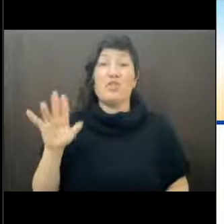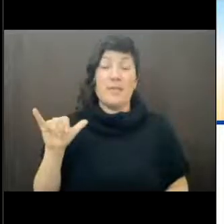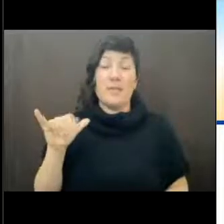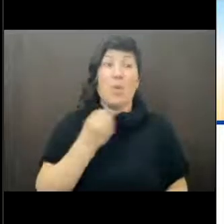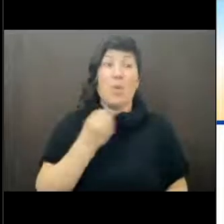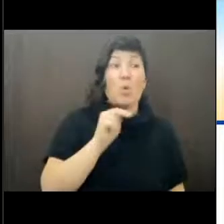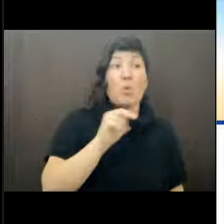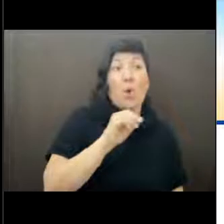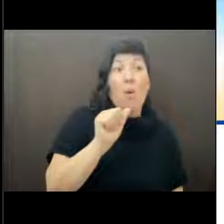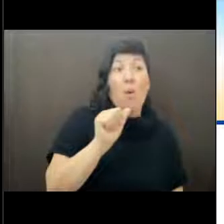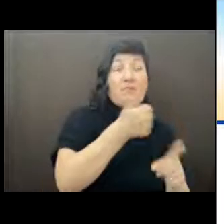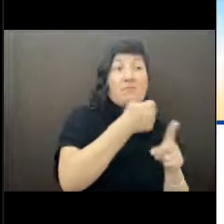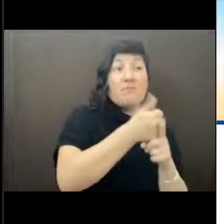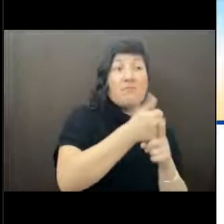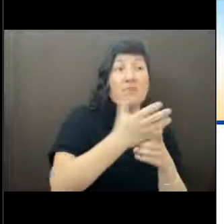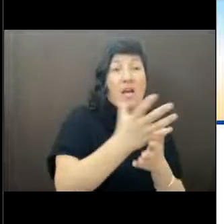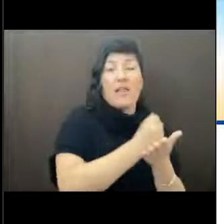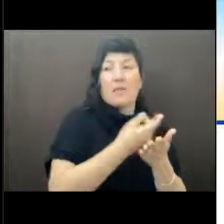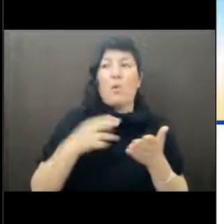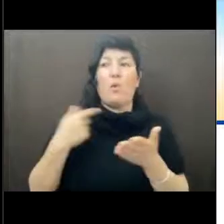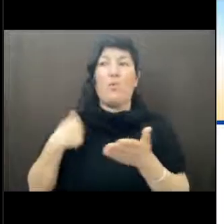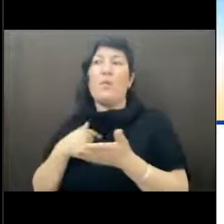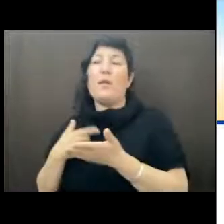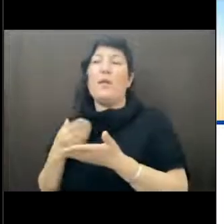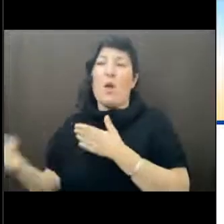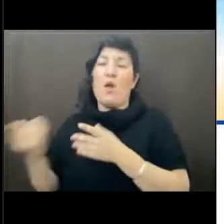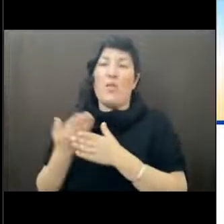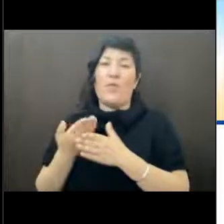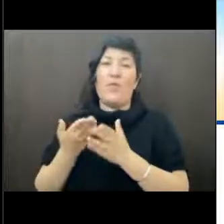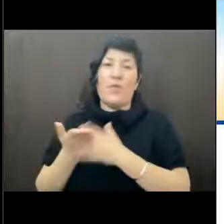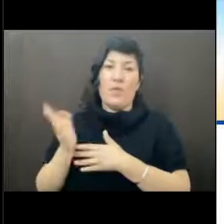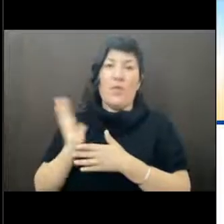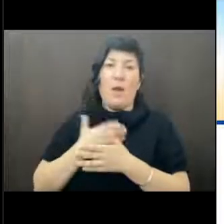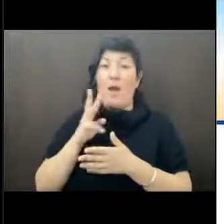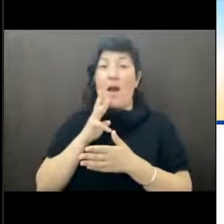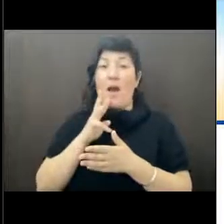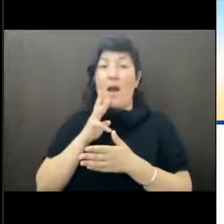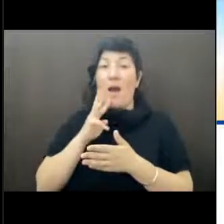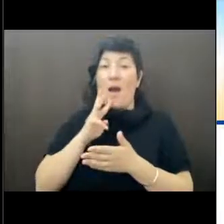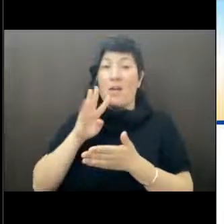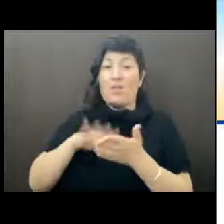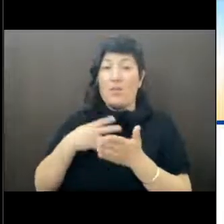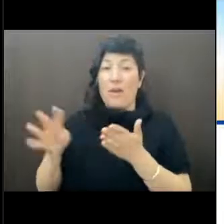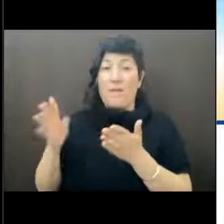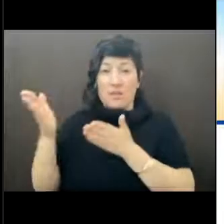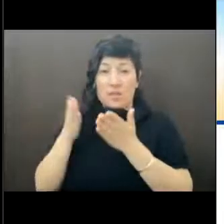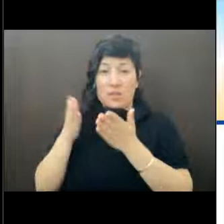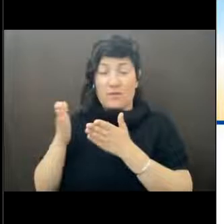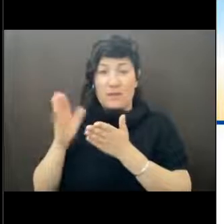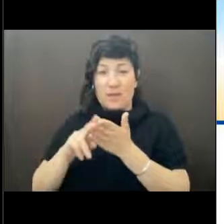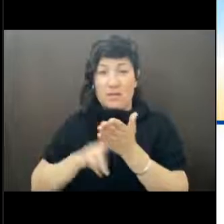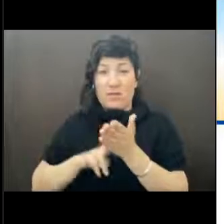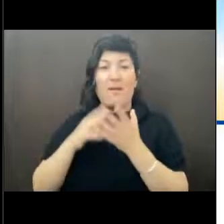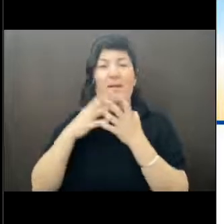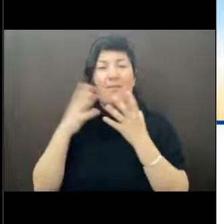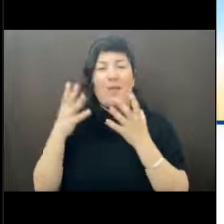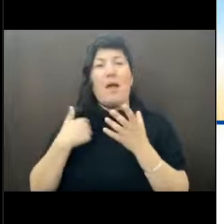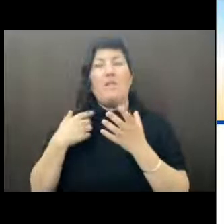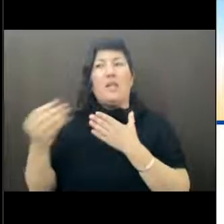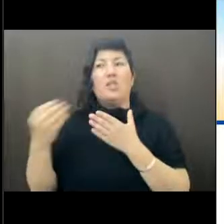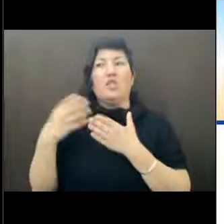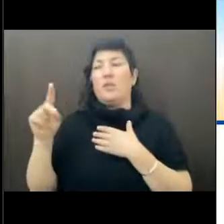our hydrographic services contract. That all falls into this category. A lot of external data that we ingest falls in this category